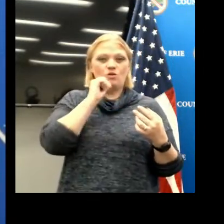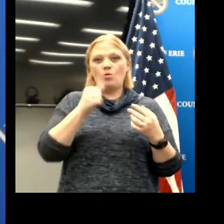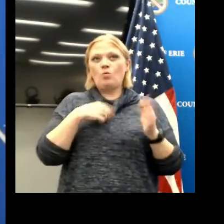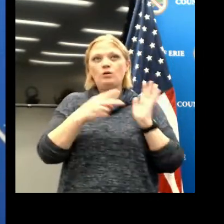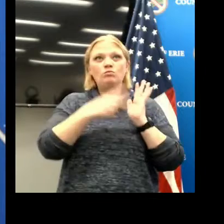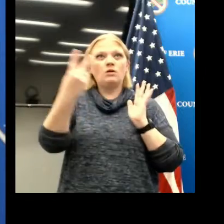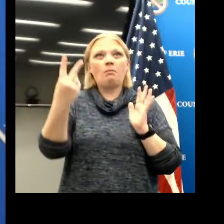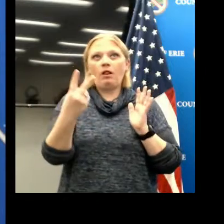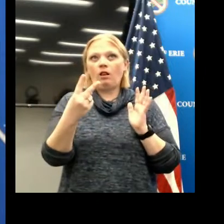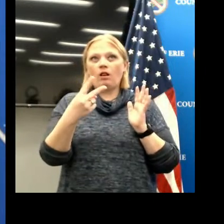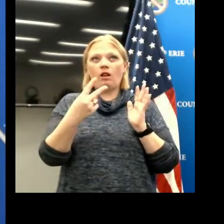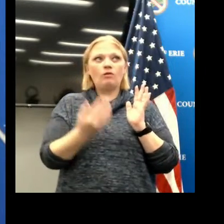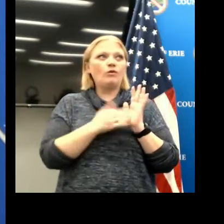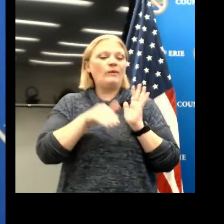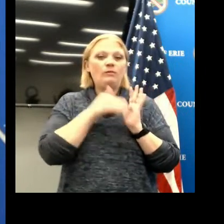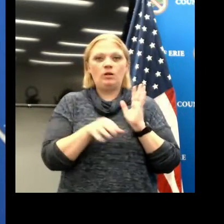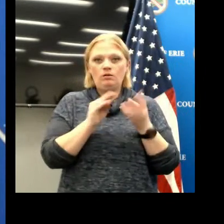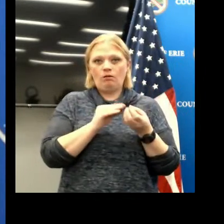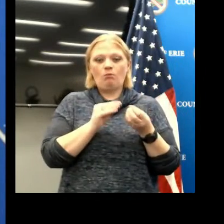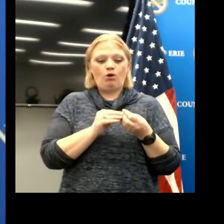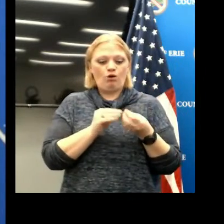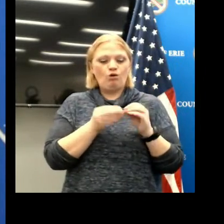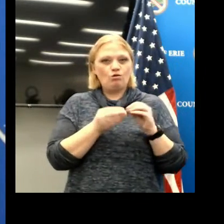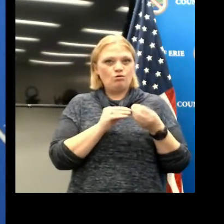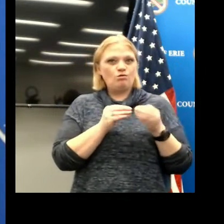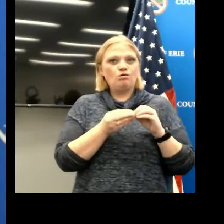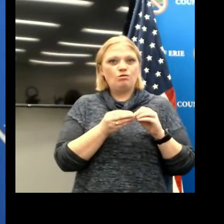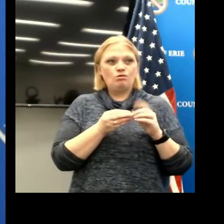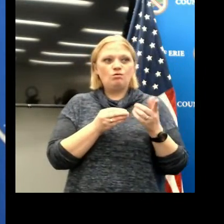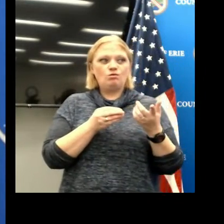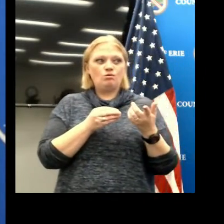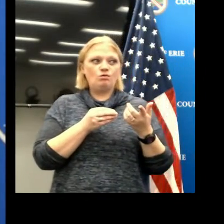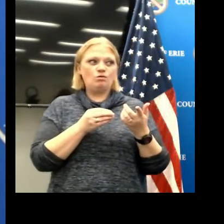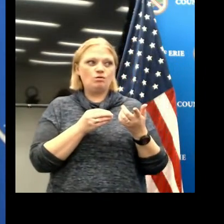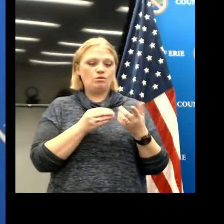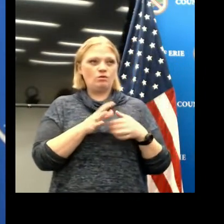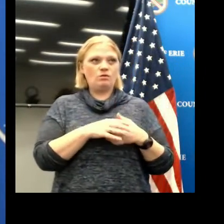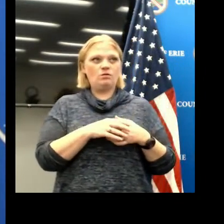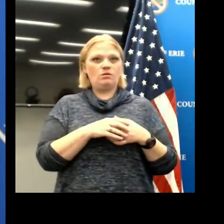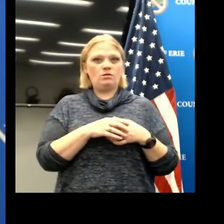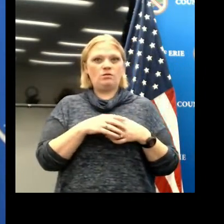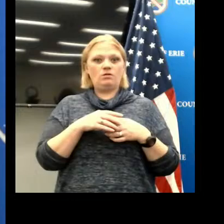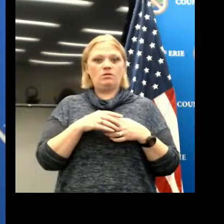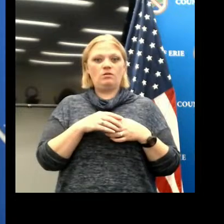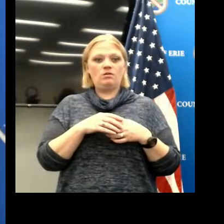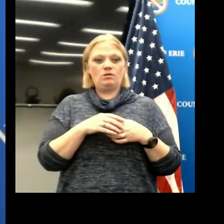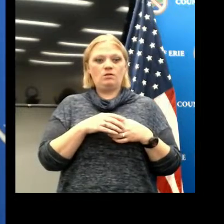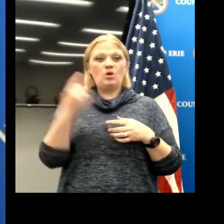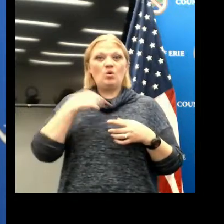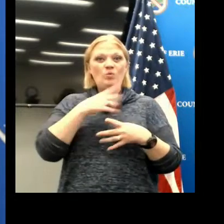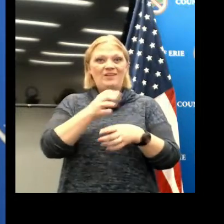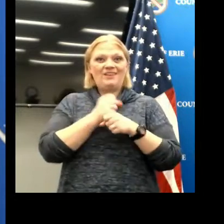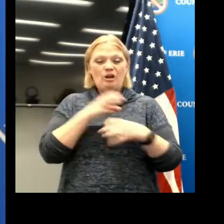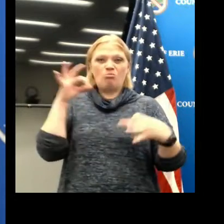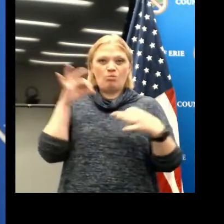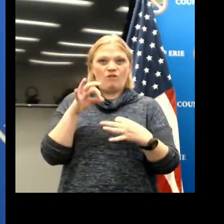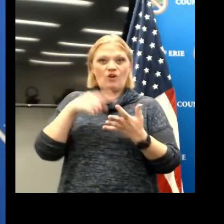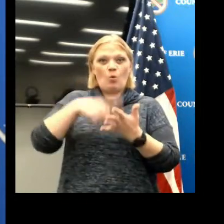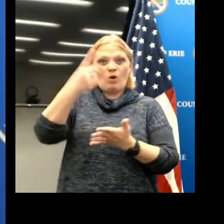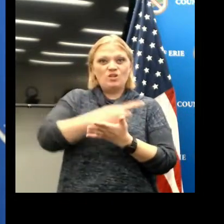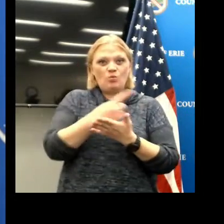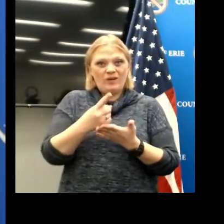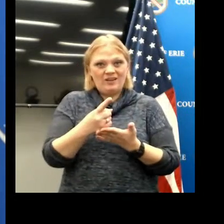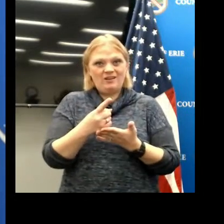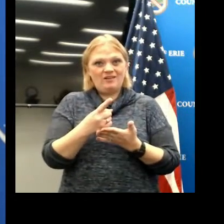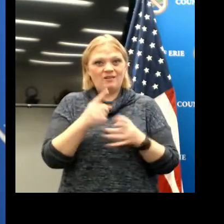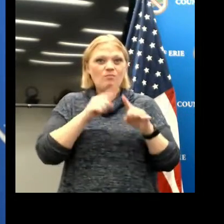numbers. And we do that. We get that information perfectly once a week, but we usually will try to do it on a biweekly